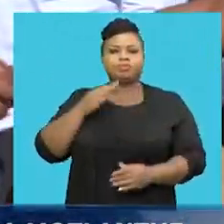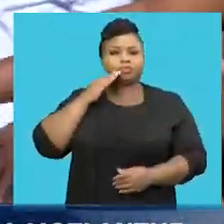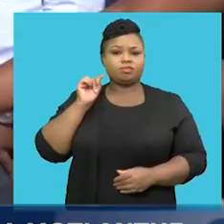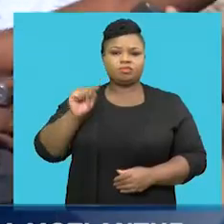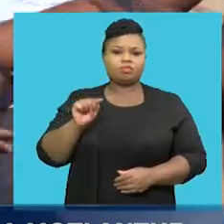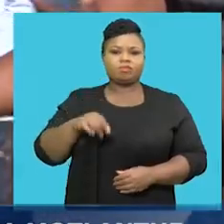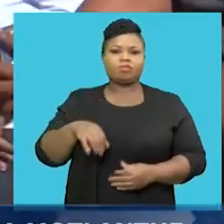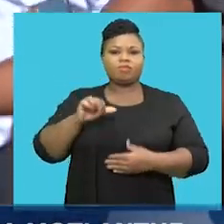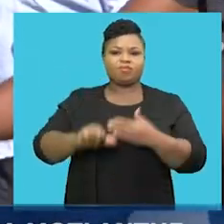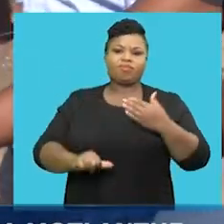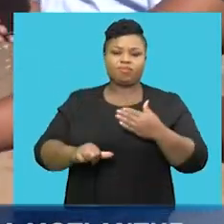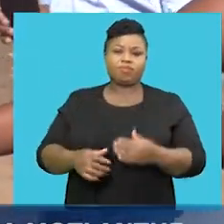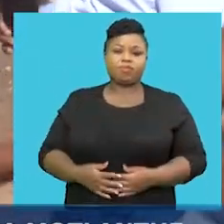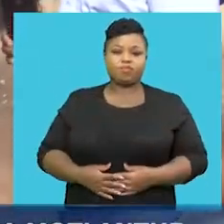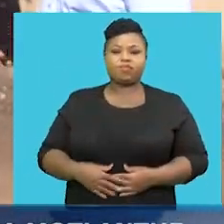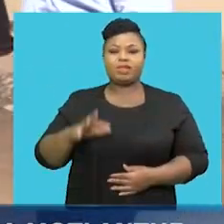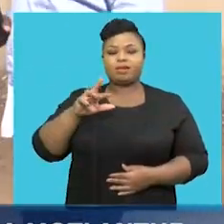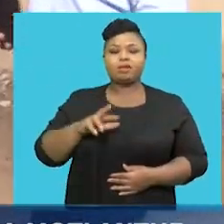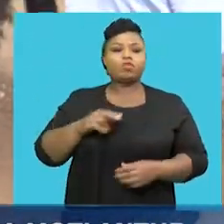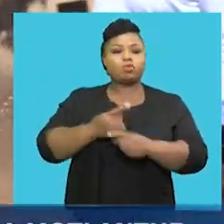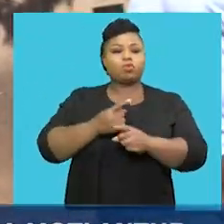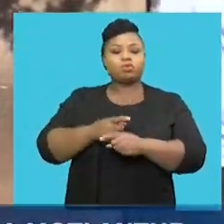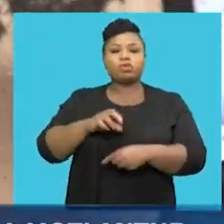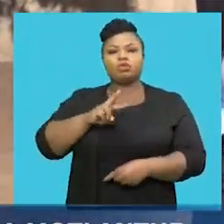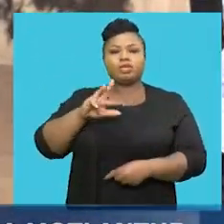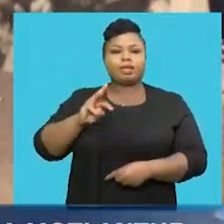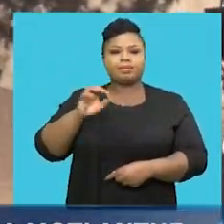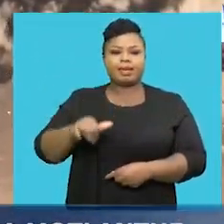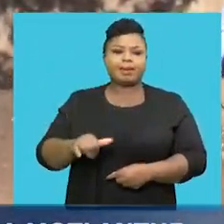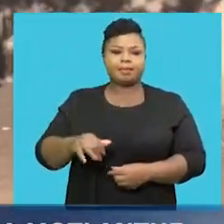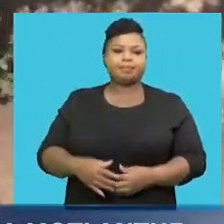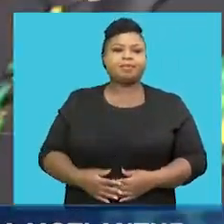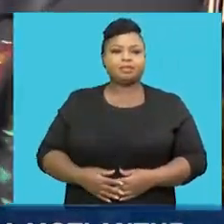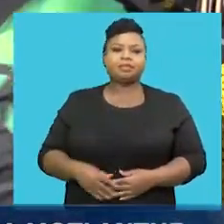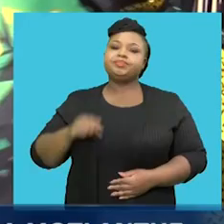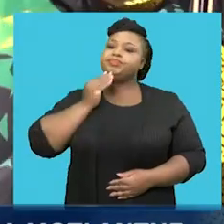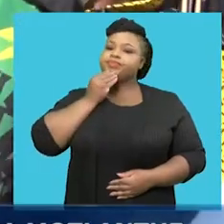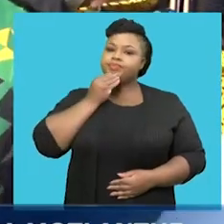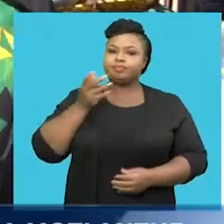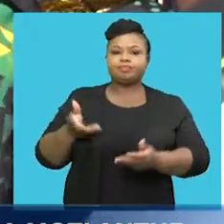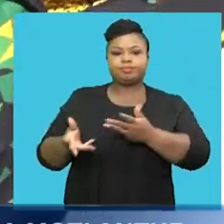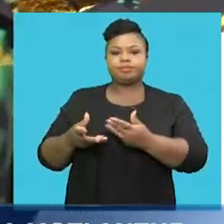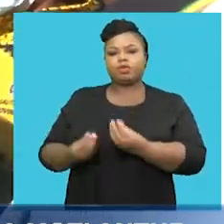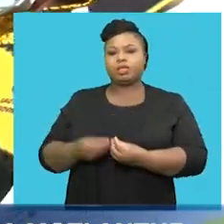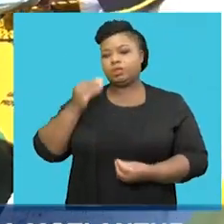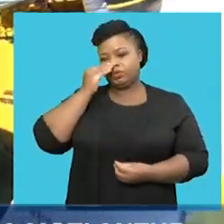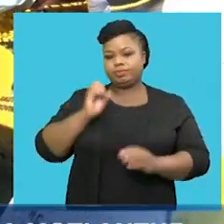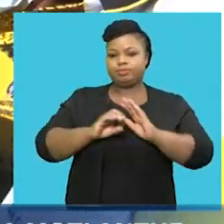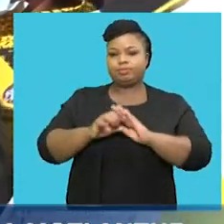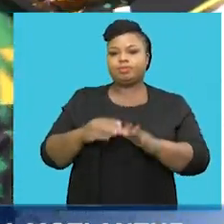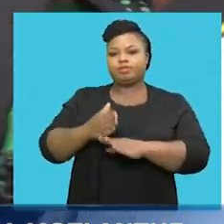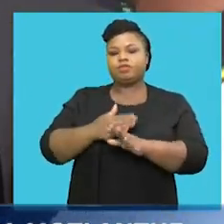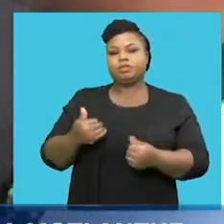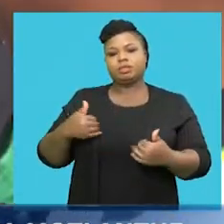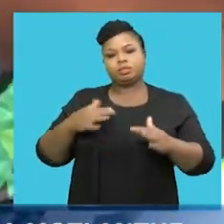wama-29 kwinyanga kaCanzibe kunyulo lukazwelonke. UMotlanthe uthethe nonondaba ngaphambi kokuba angene